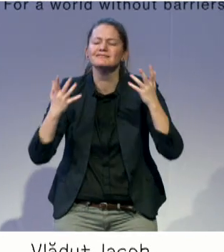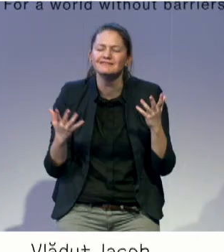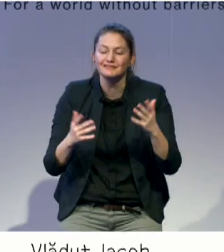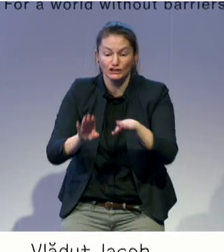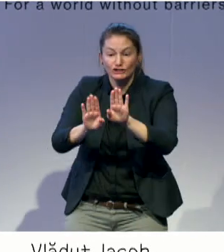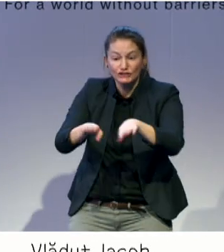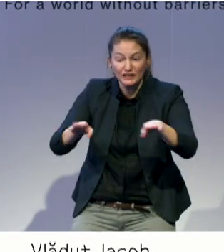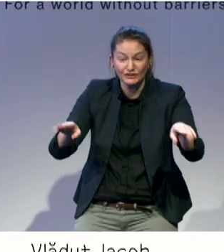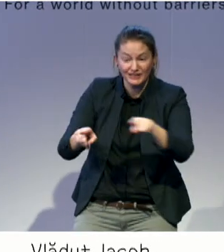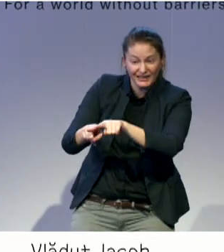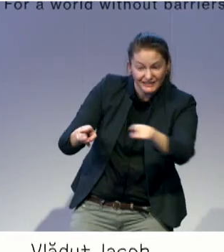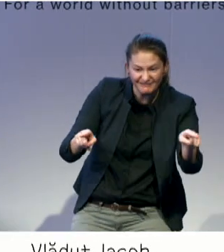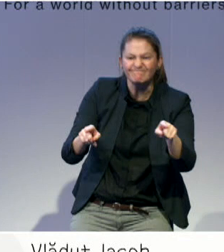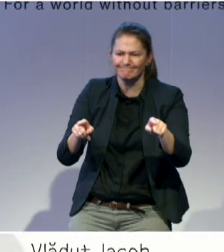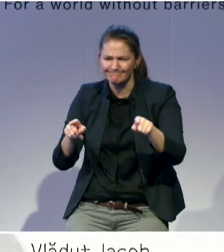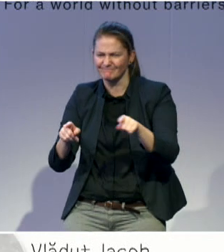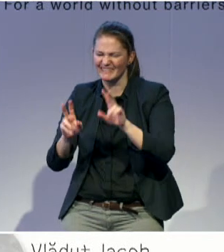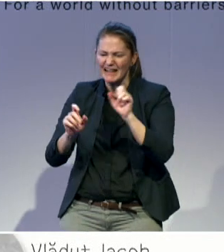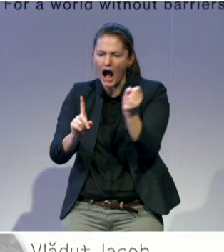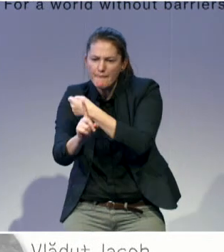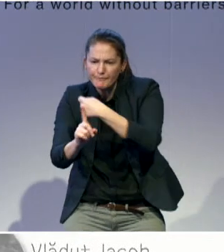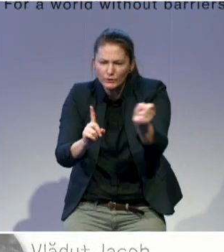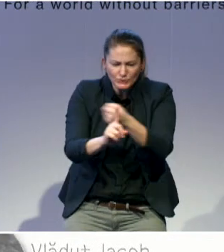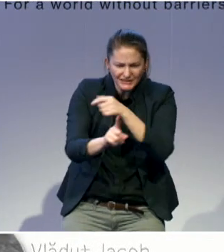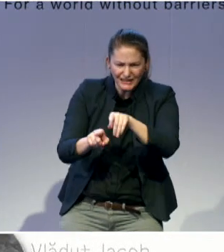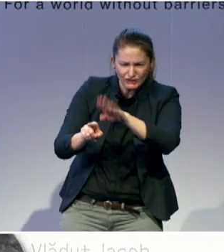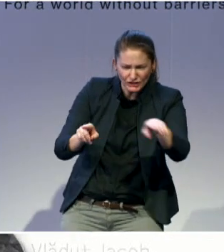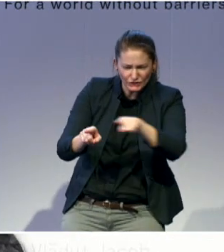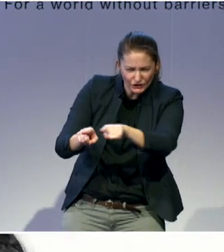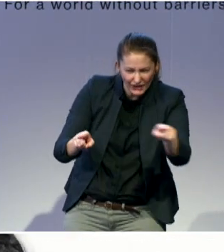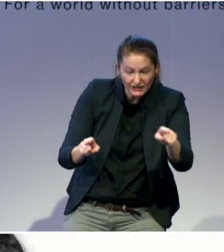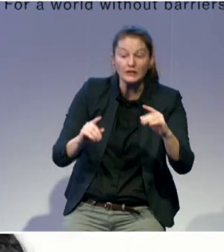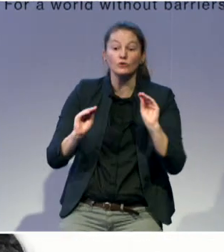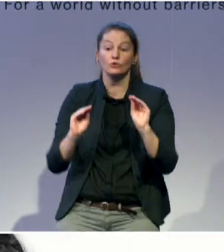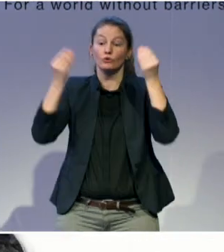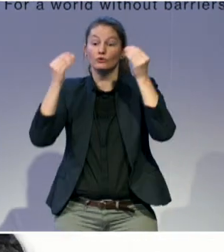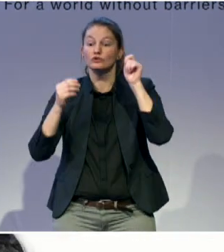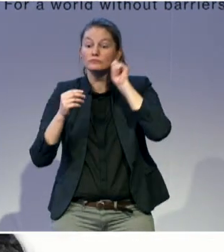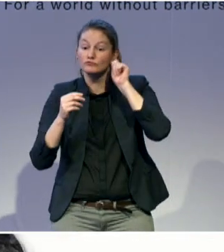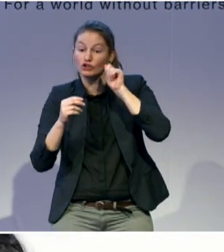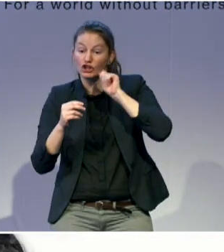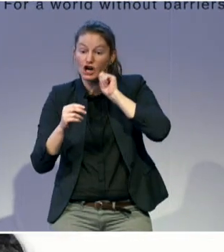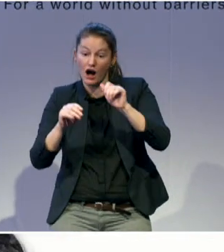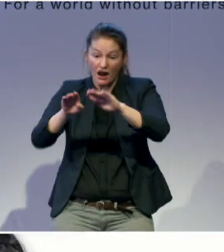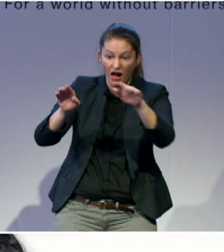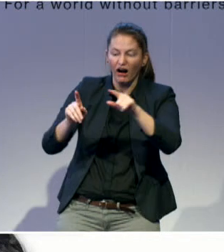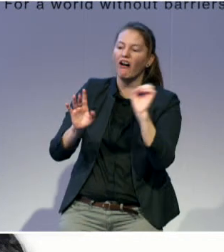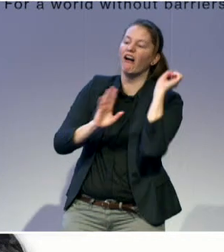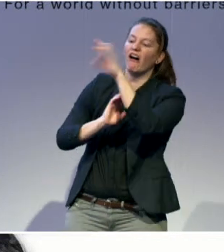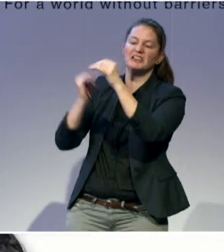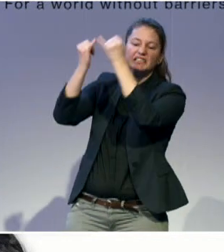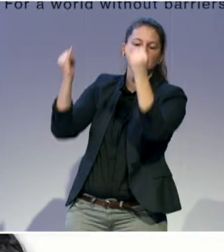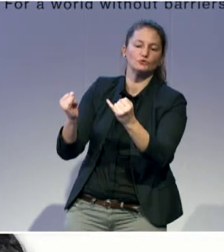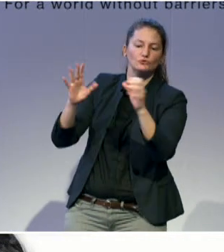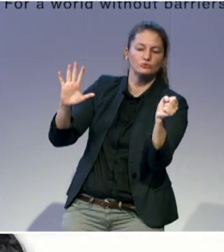story, it is centered on the character of Ellie, a young girl left in state care because of her family's poverty. The book follows